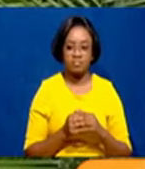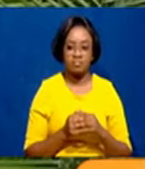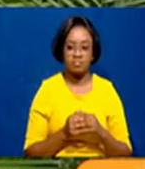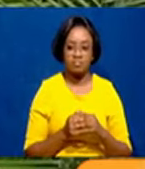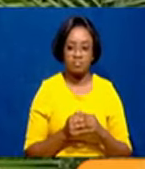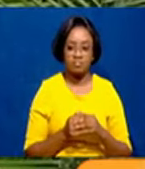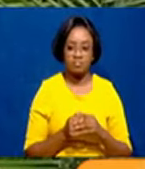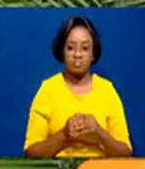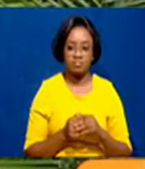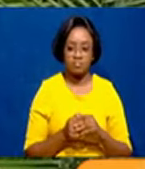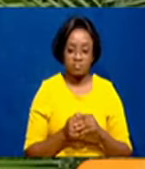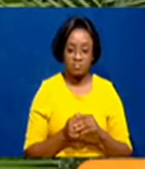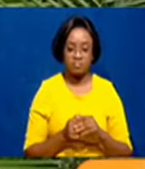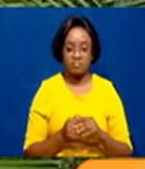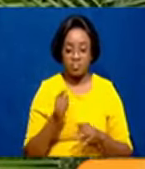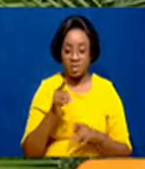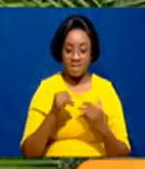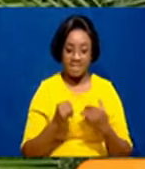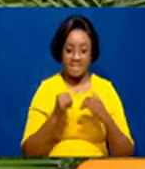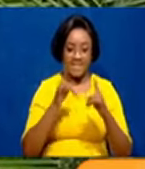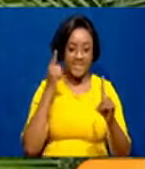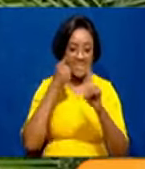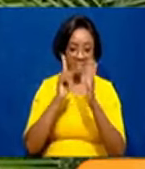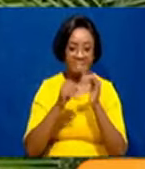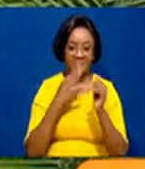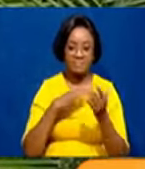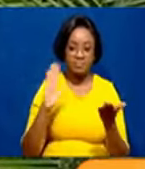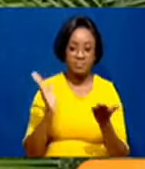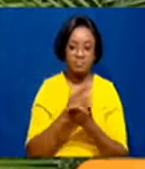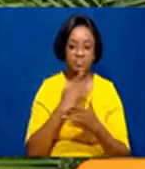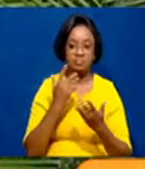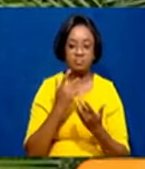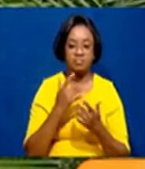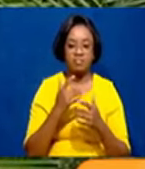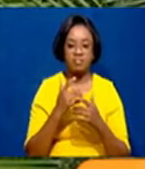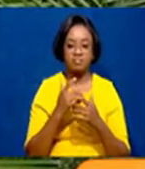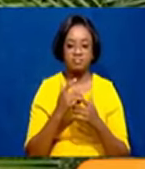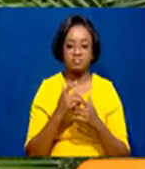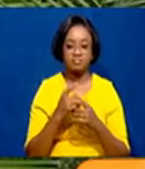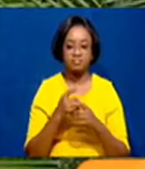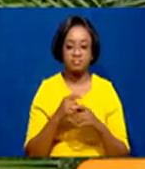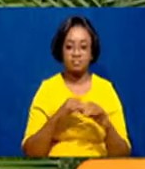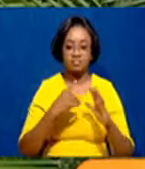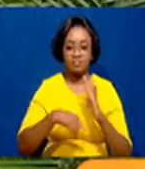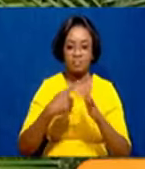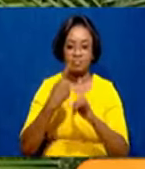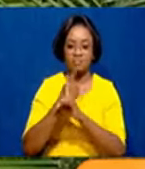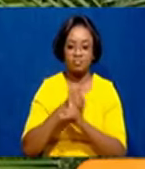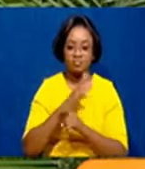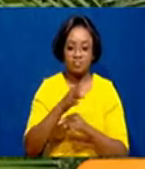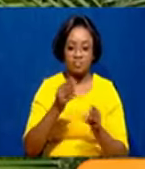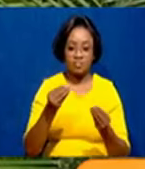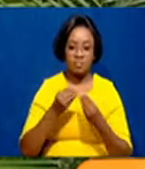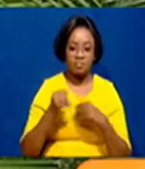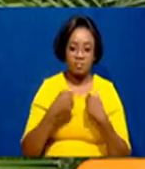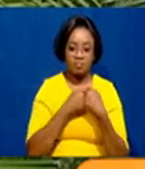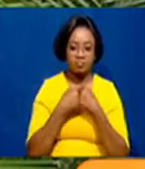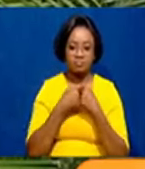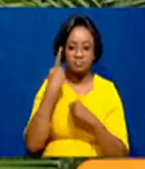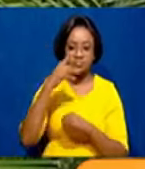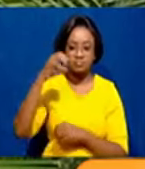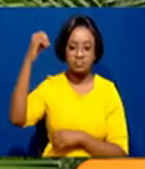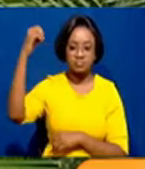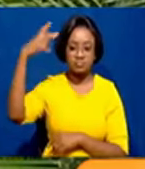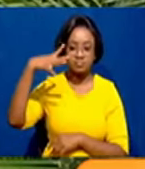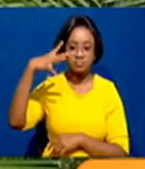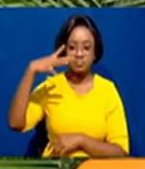the enforcement meant to tackle illegal gas plants poses a significant challenge for the Energy and